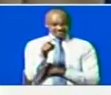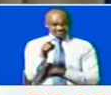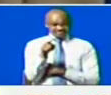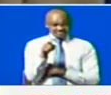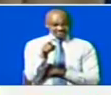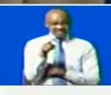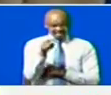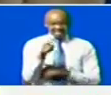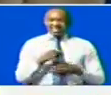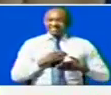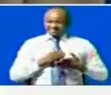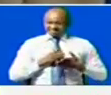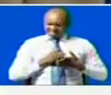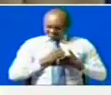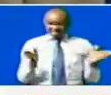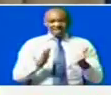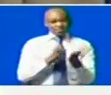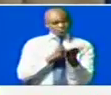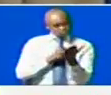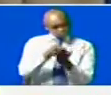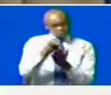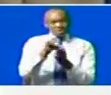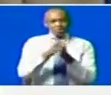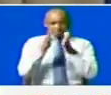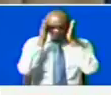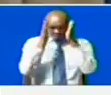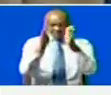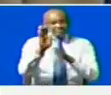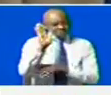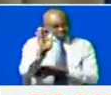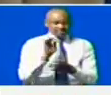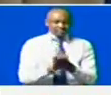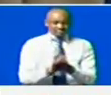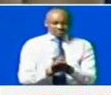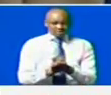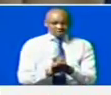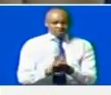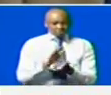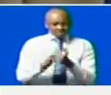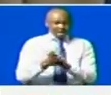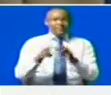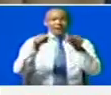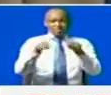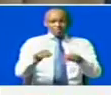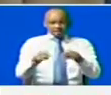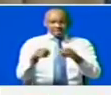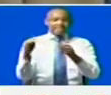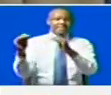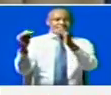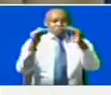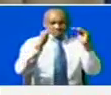is sincere in its commitment to being a modern